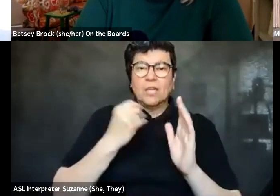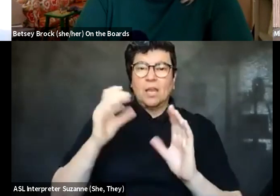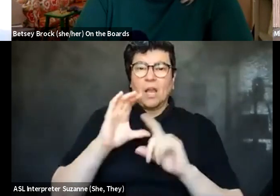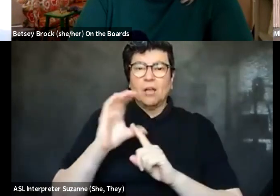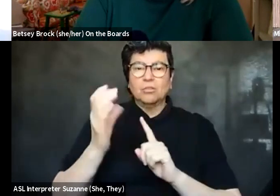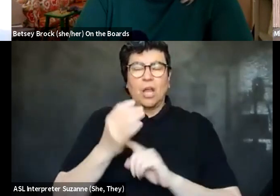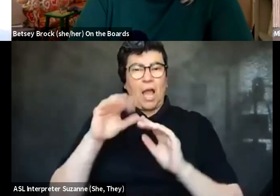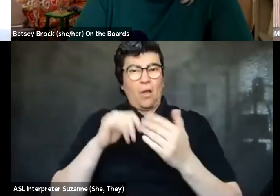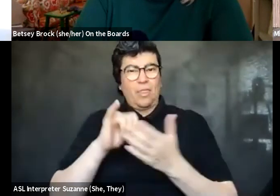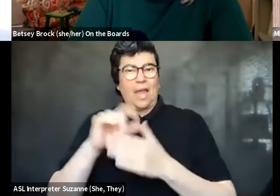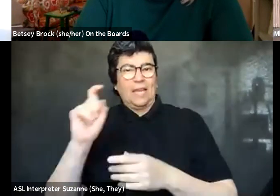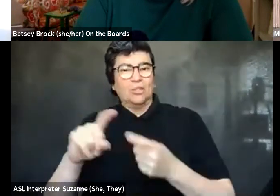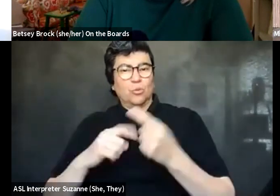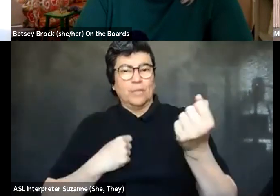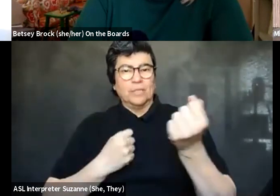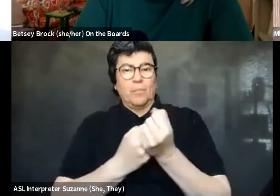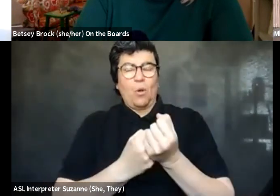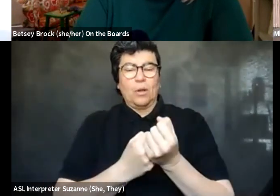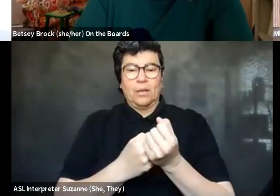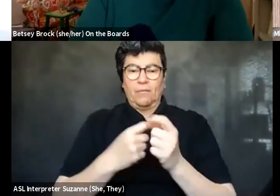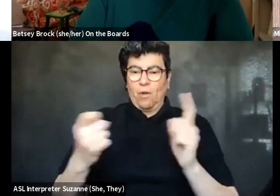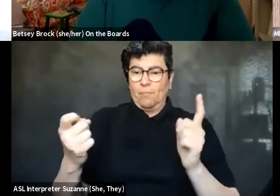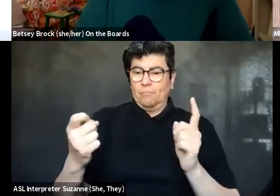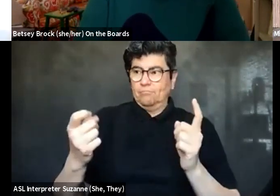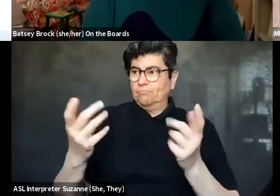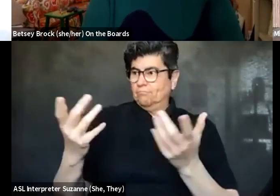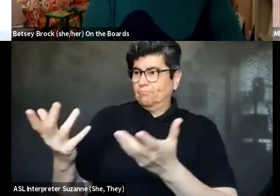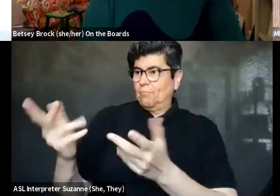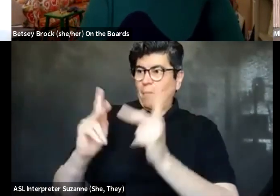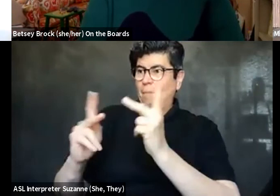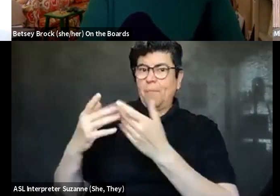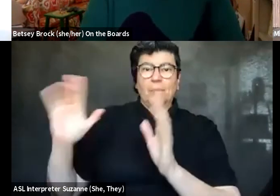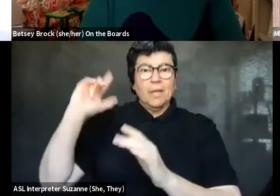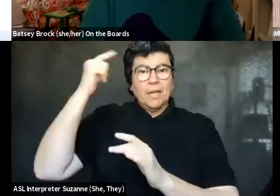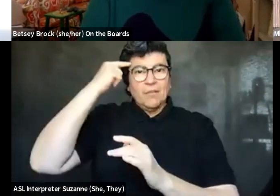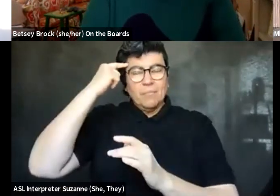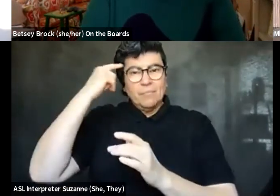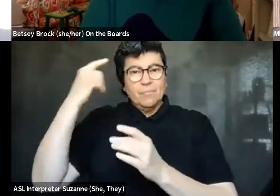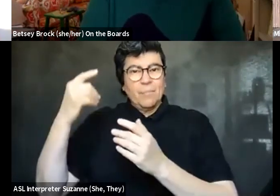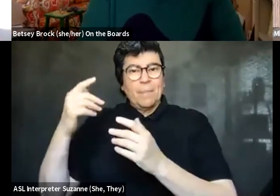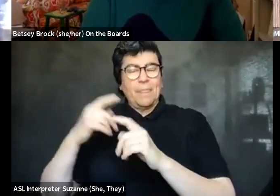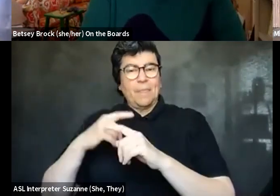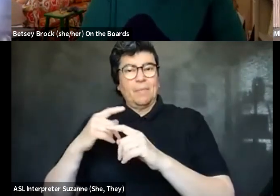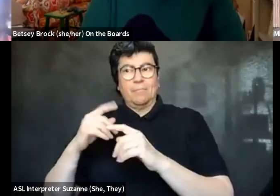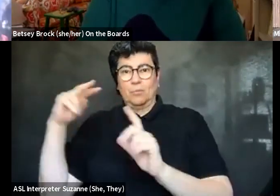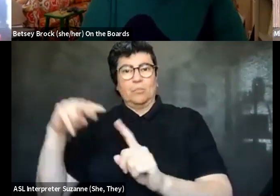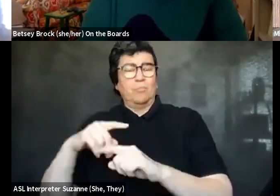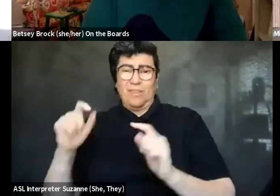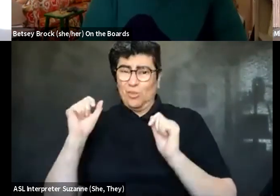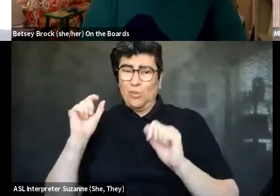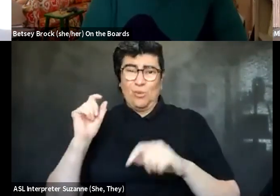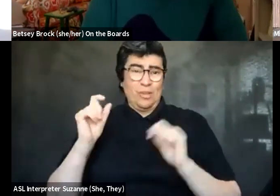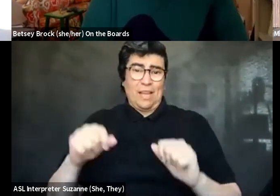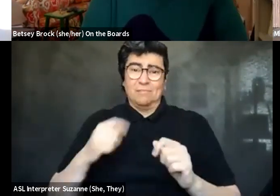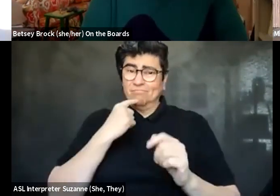and how that needs to be supported from a public perspective, but you can never say it enough.